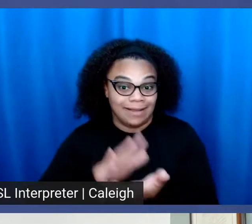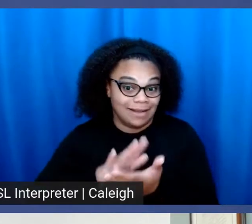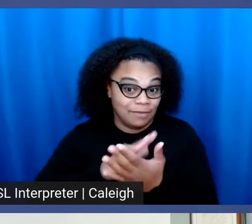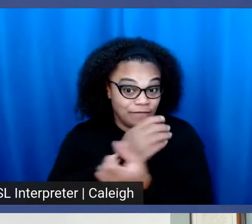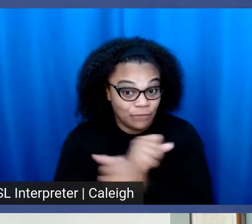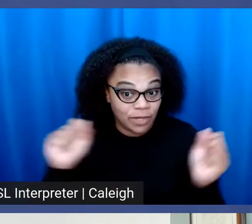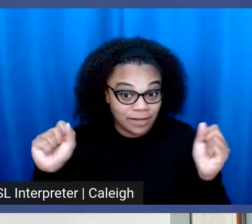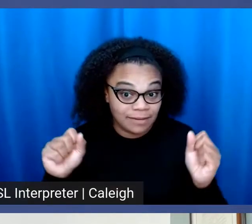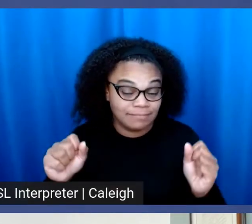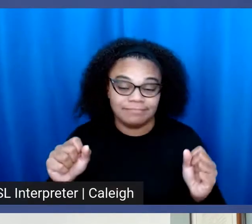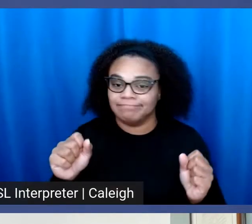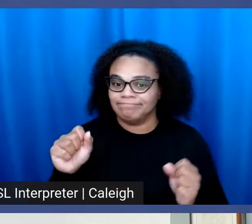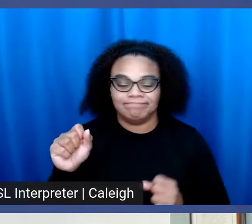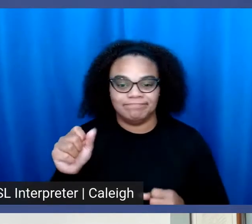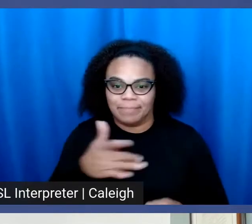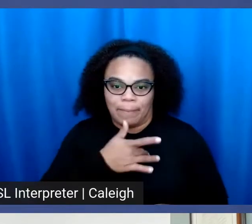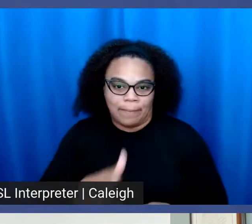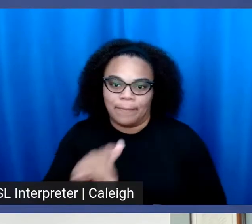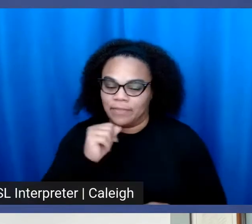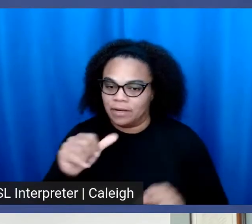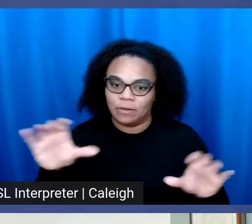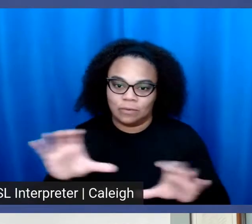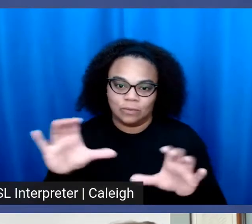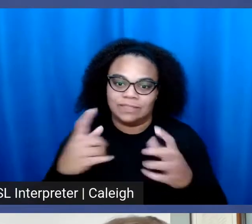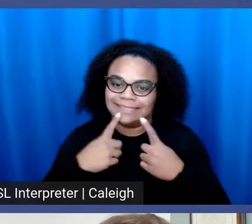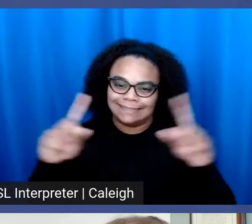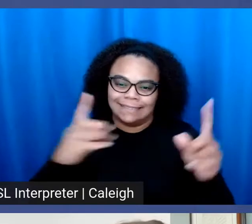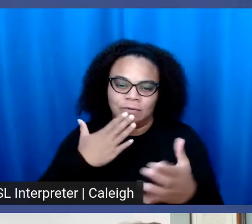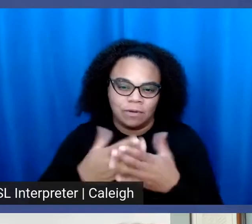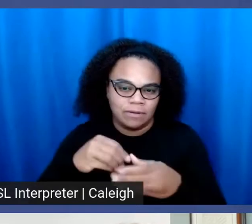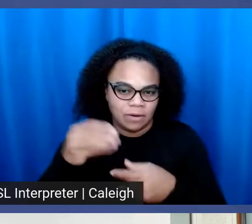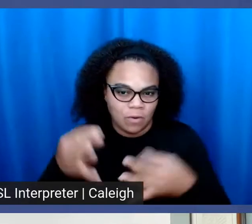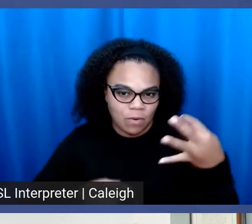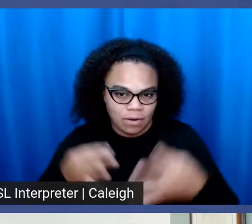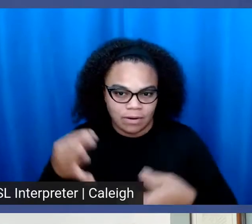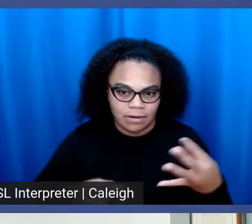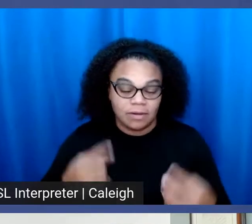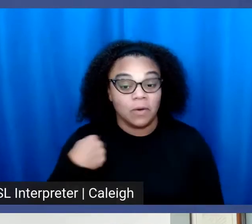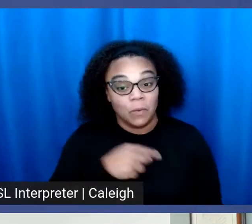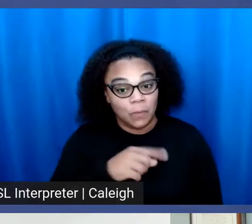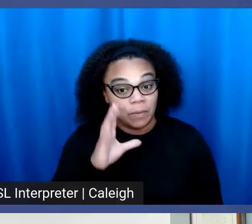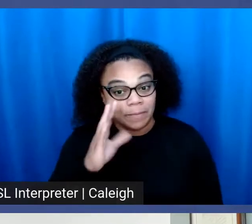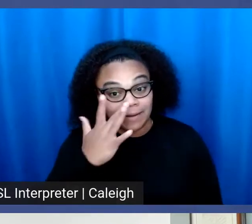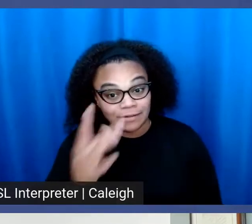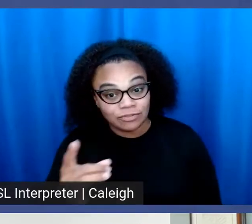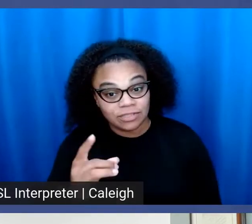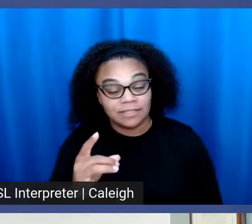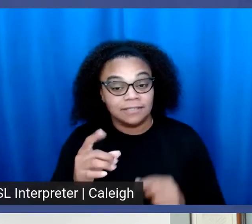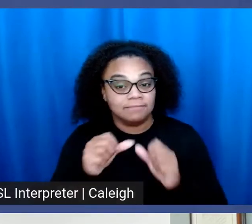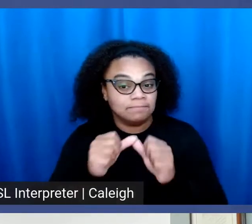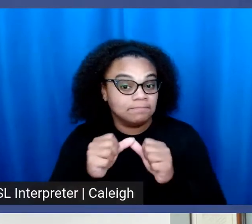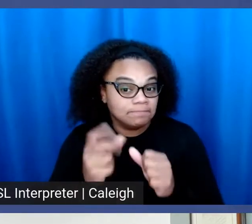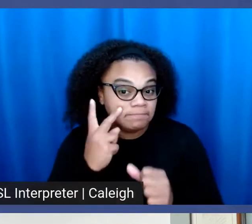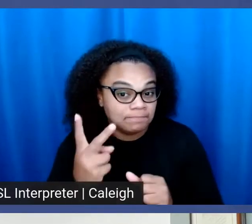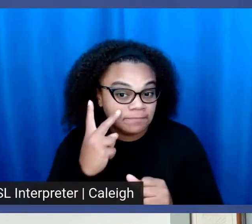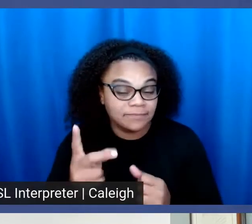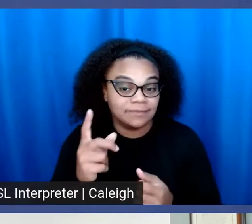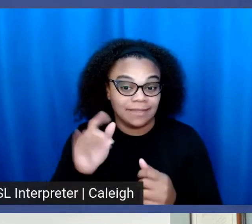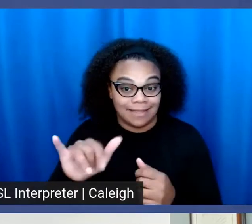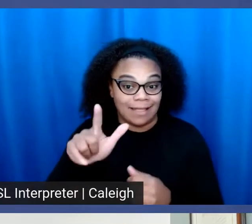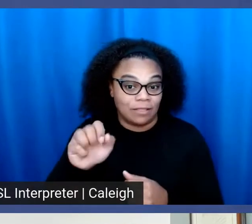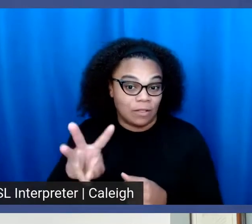they have not fared well in the courts. This is an evolving area of the law. We'd certainly be interested in continuing to evolve that area of the law, but that's where we are